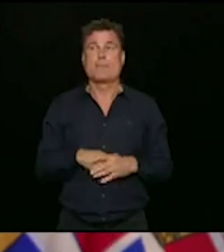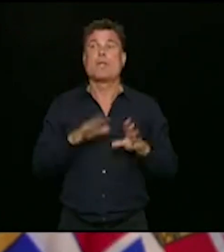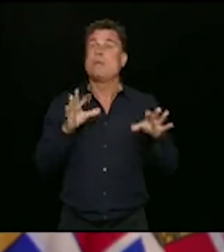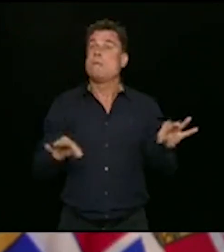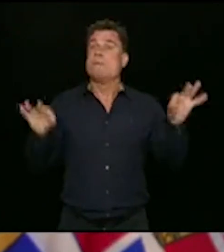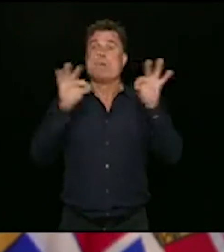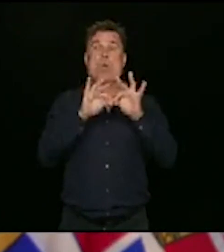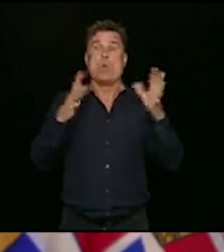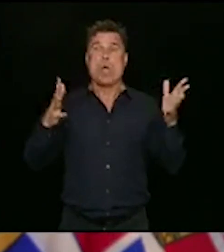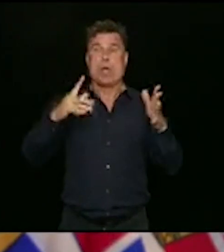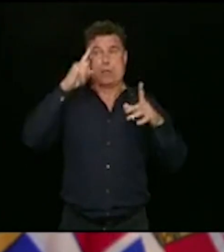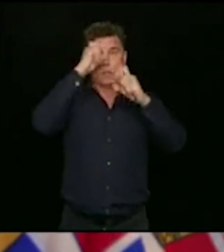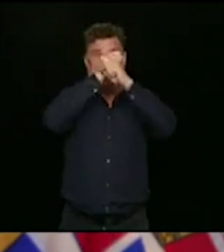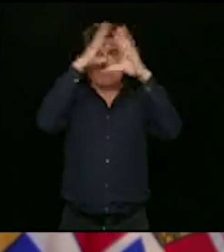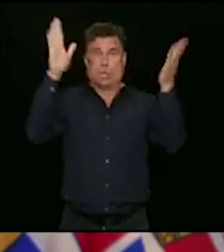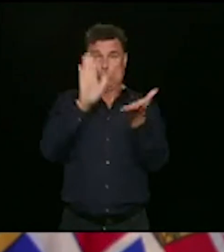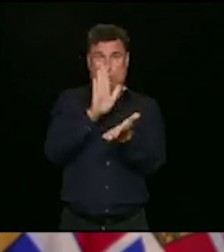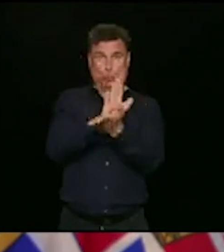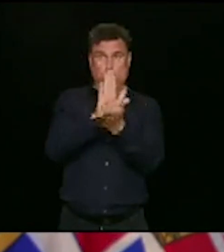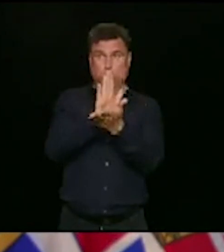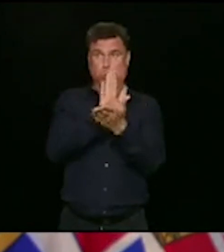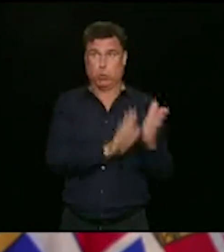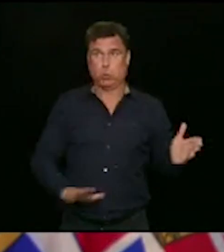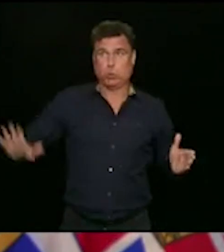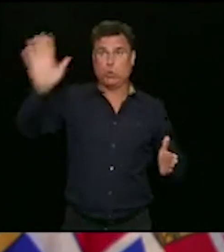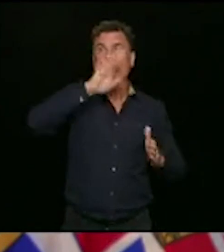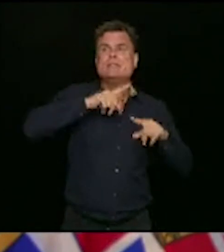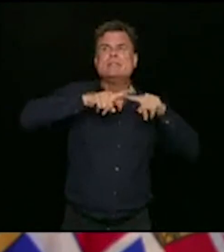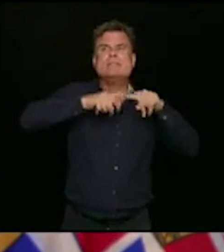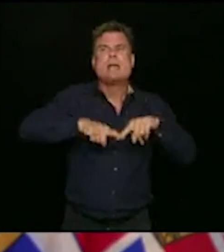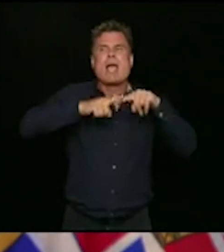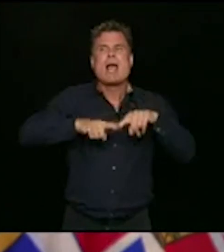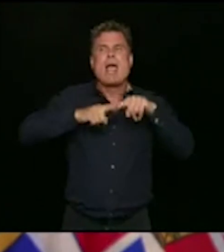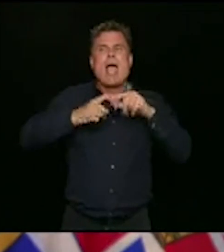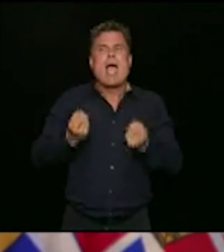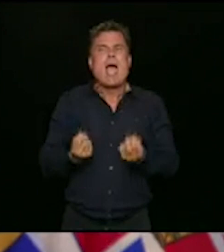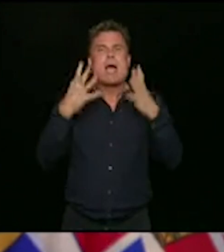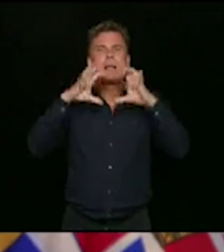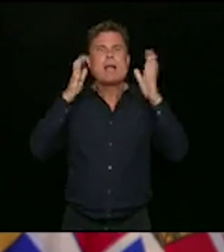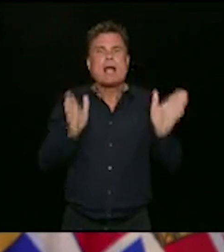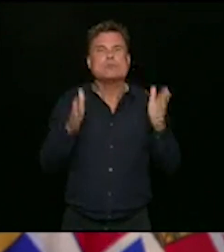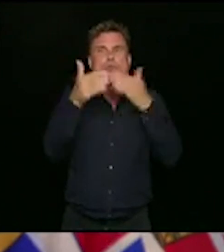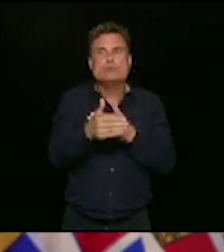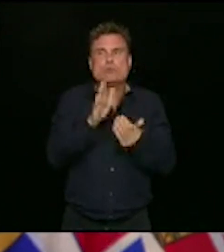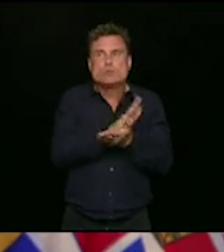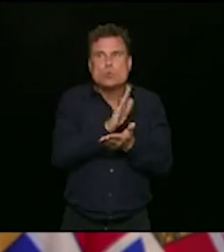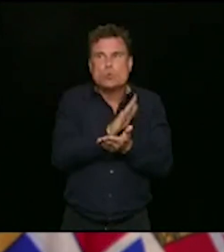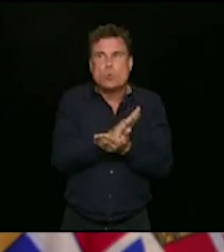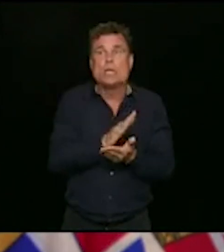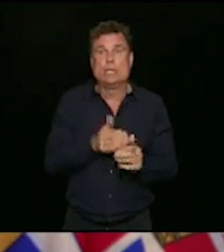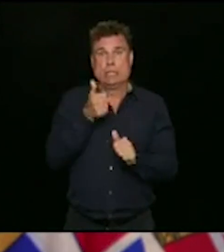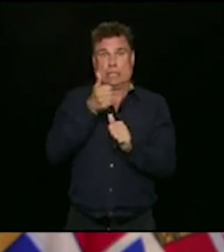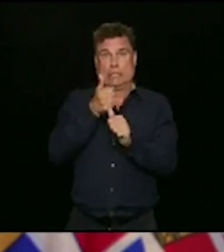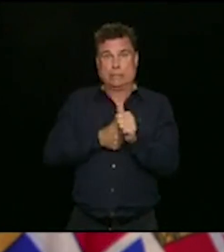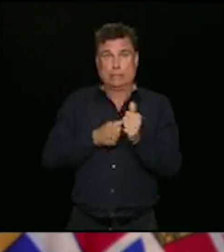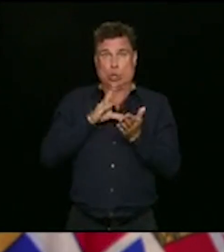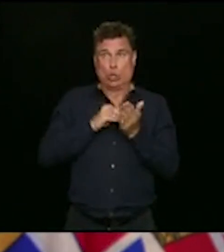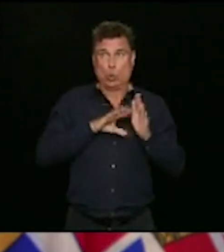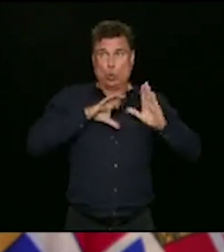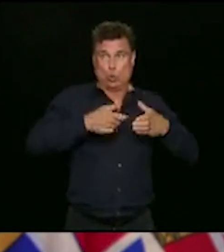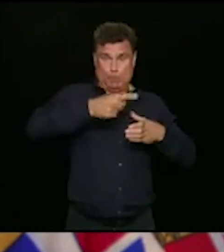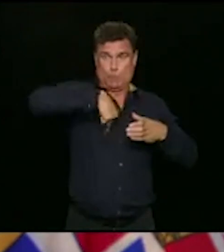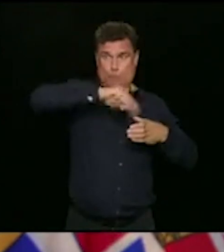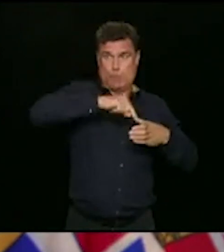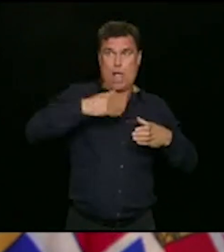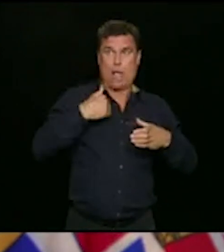need to understand that it's going to be different depending on the classes, and so we're setting a maximum number that would